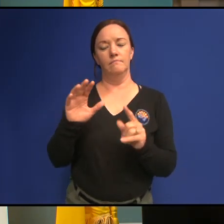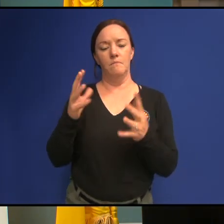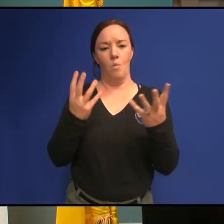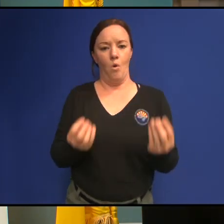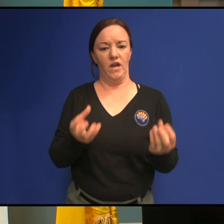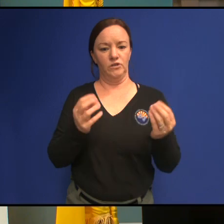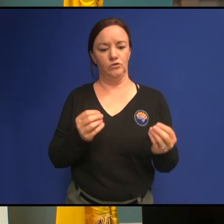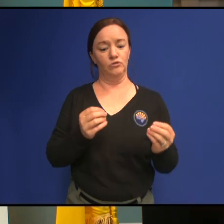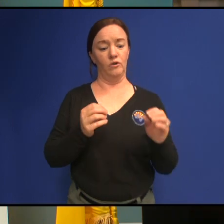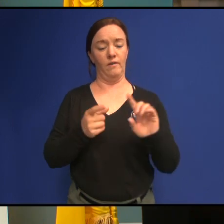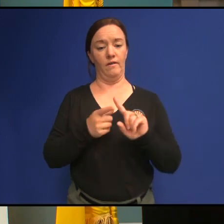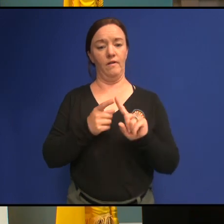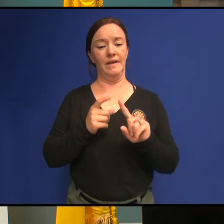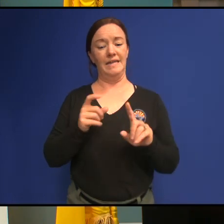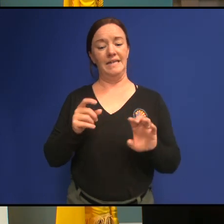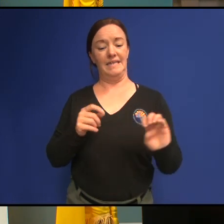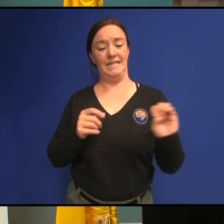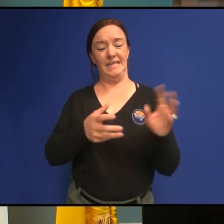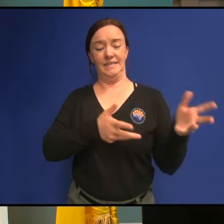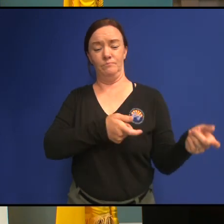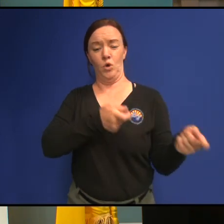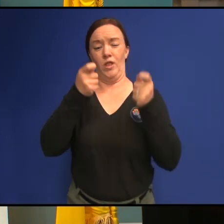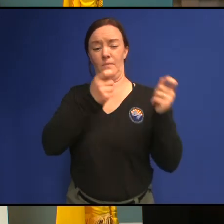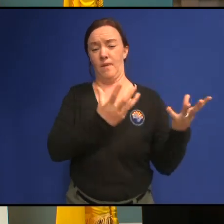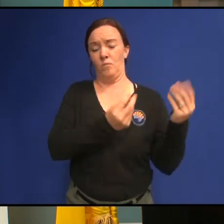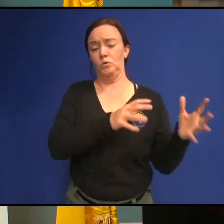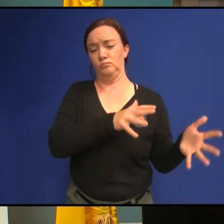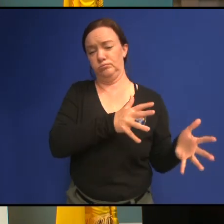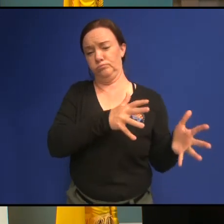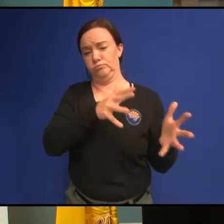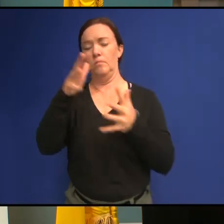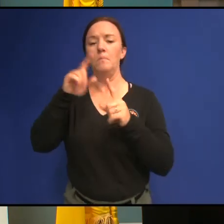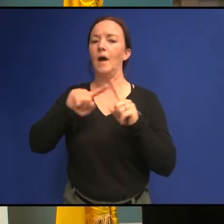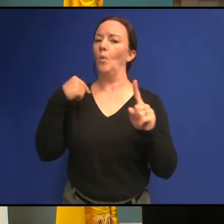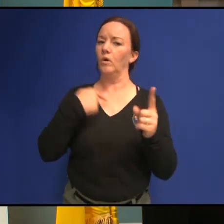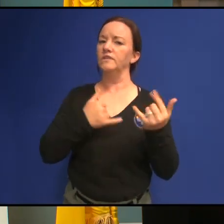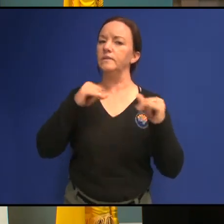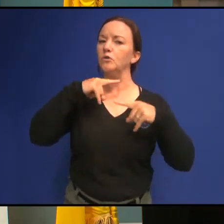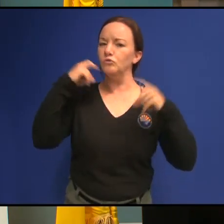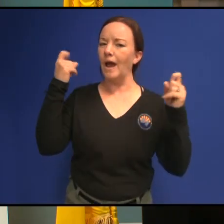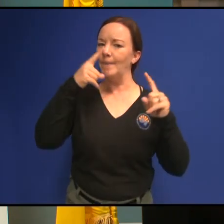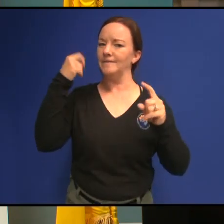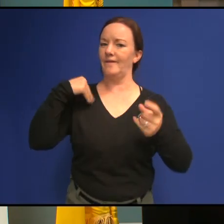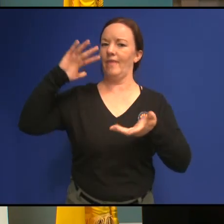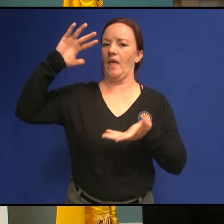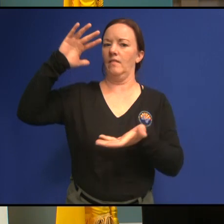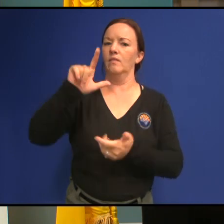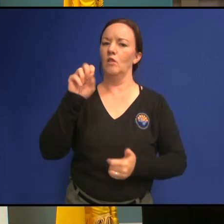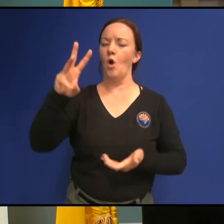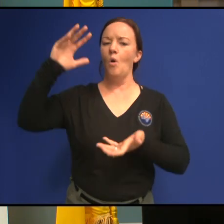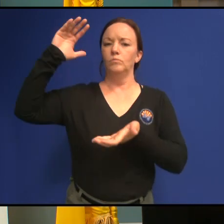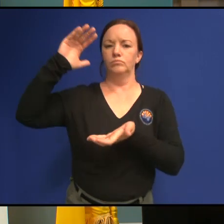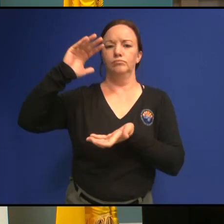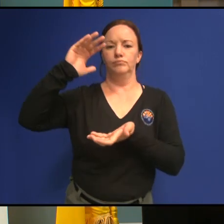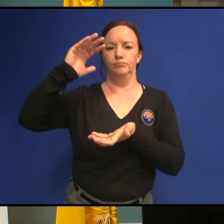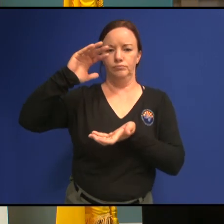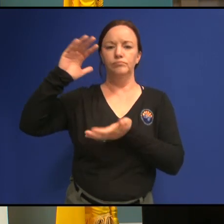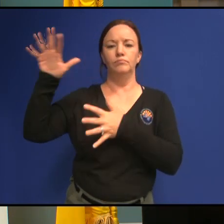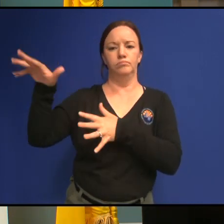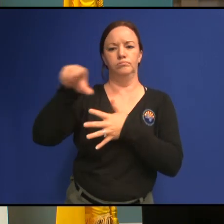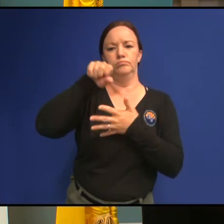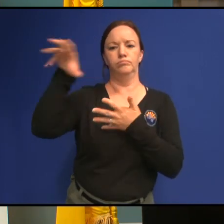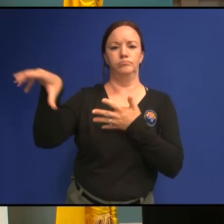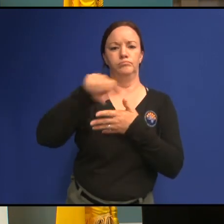air as long as we're within this low pressure pattern here. So that's tomorrow through